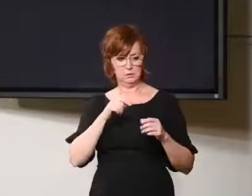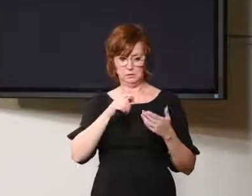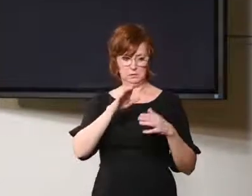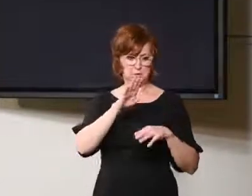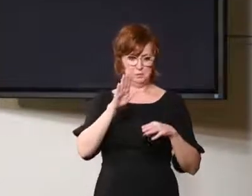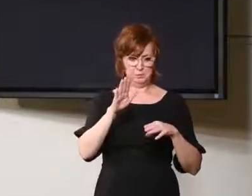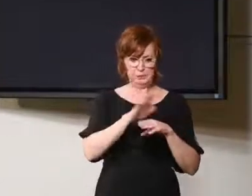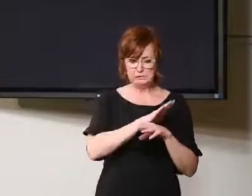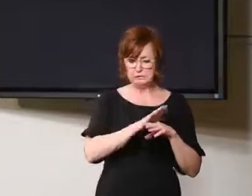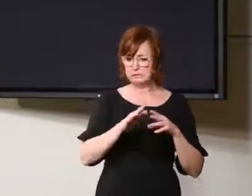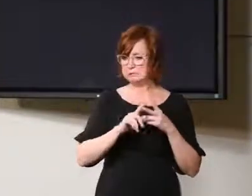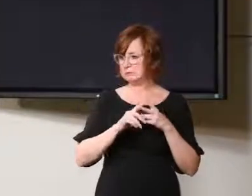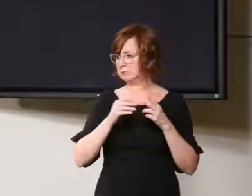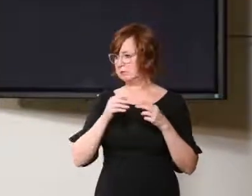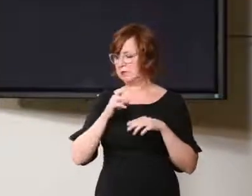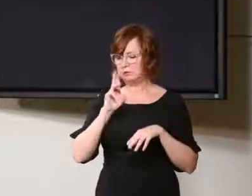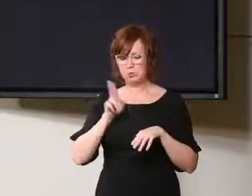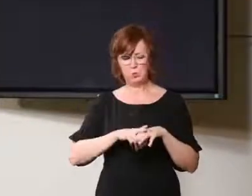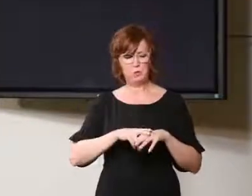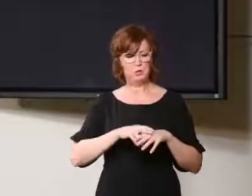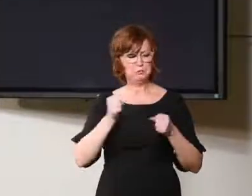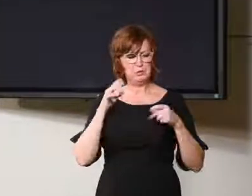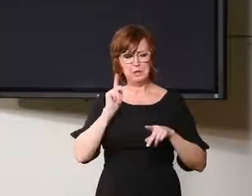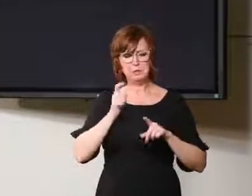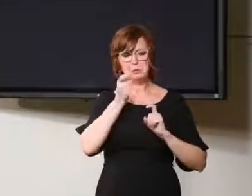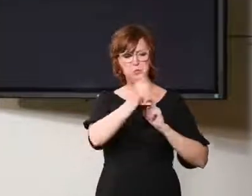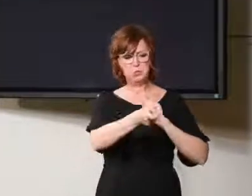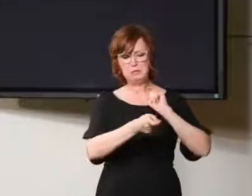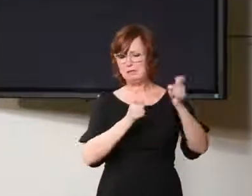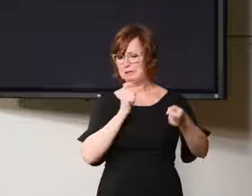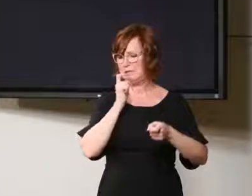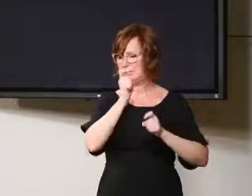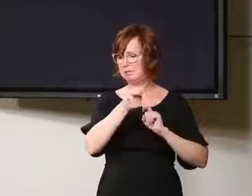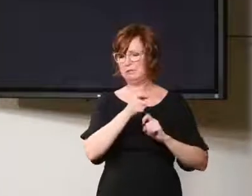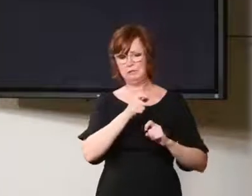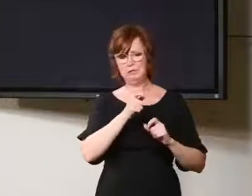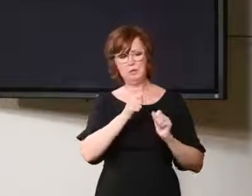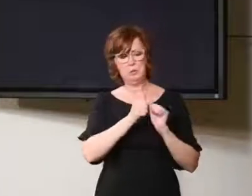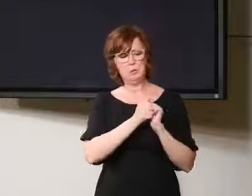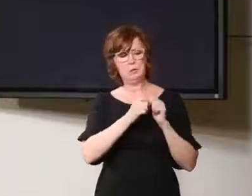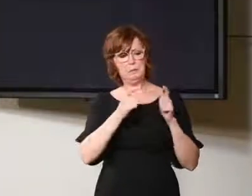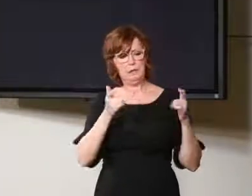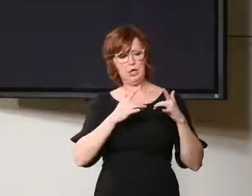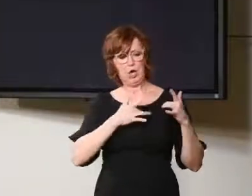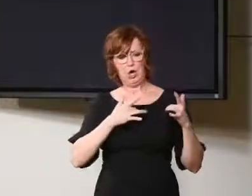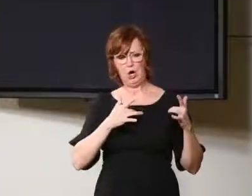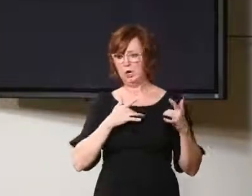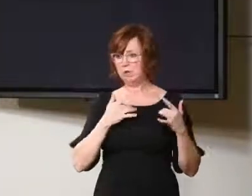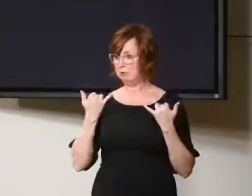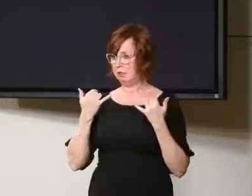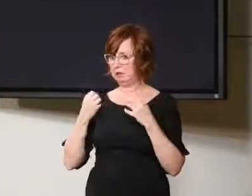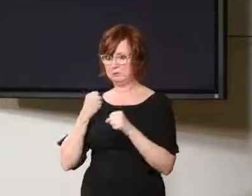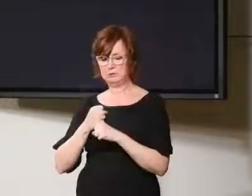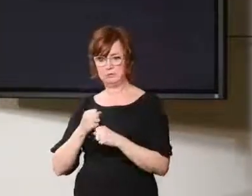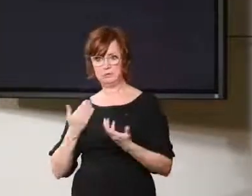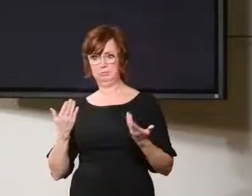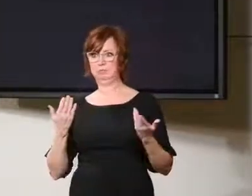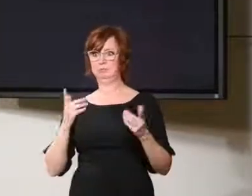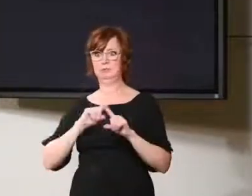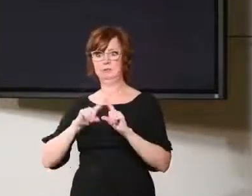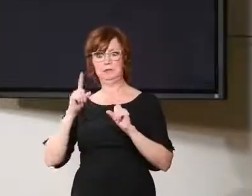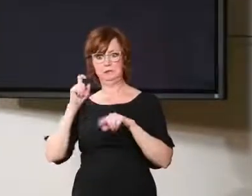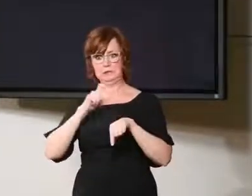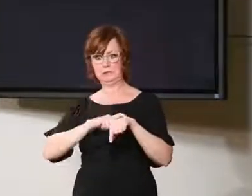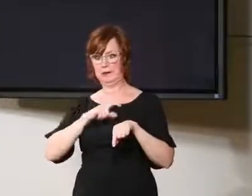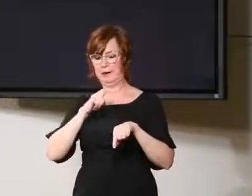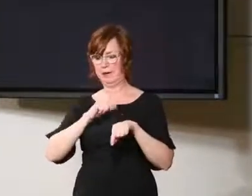normally donate graciously to these organizations that just may not be able to do so this spring due to the circumstances that